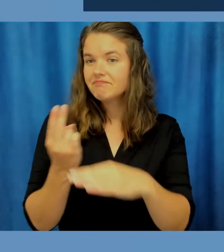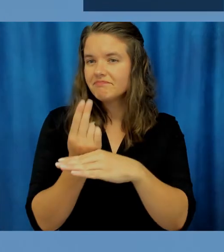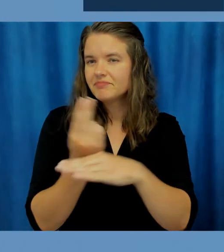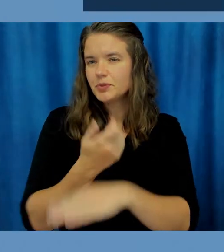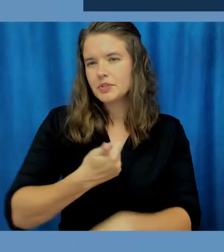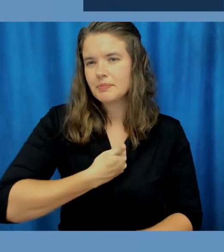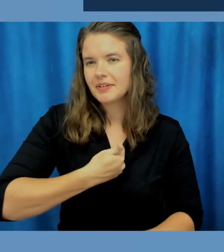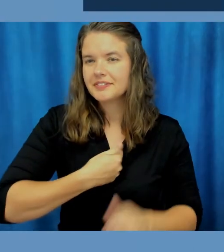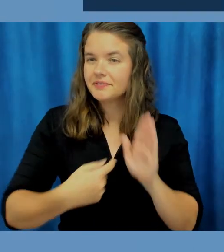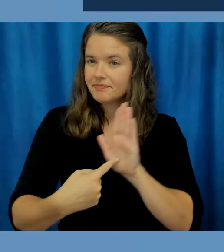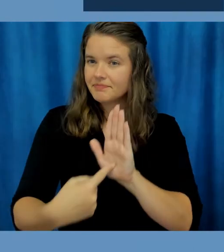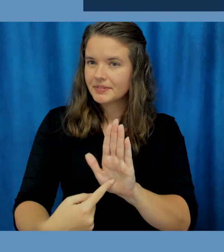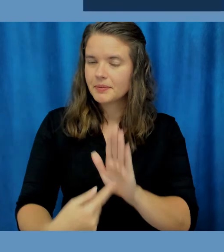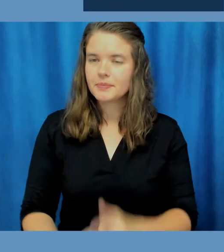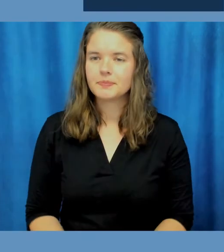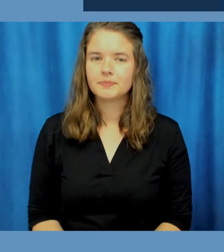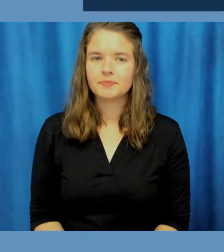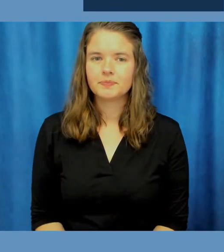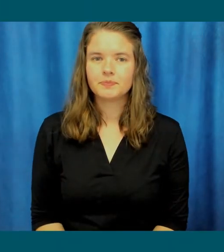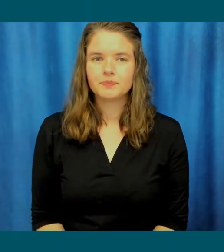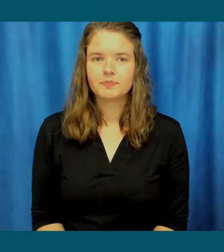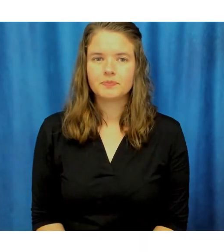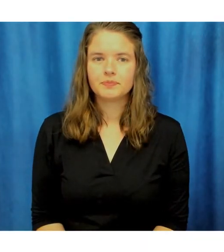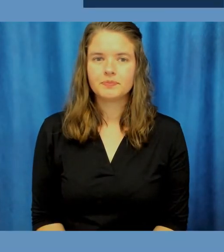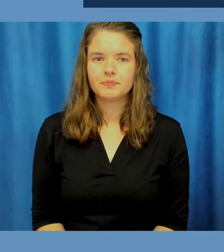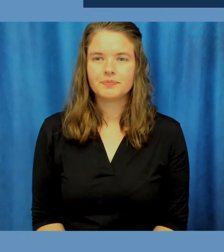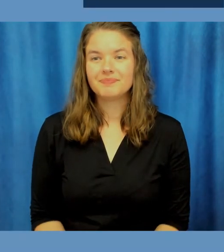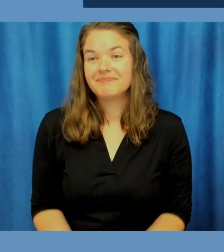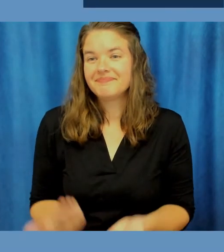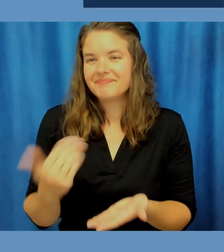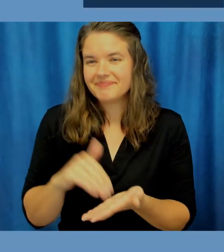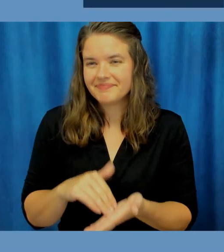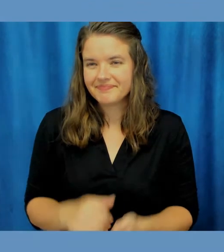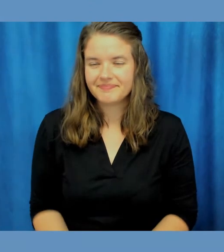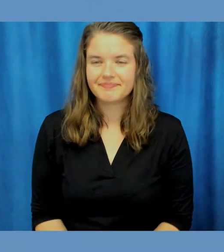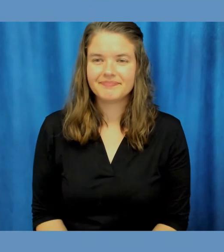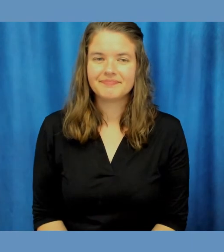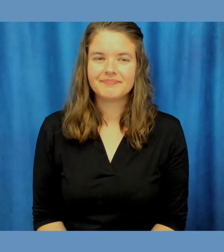I'll use myself as an example. Okay.